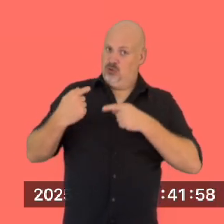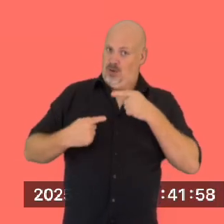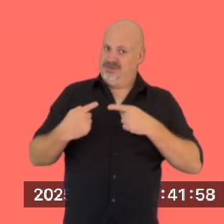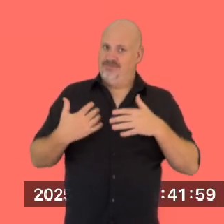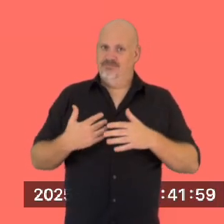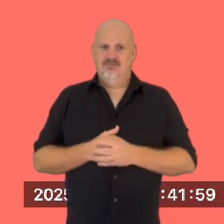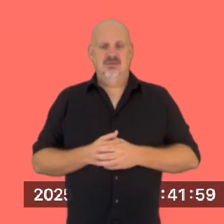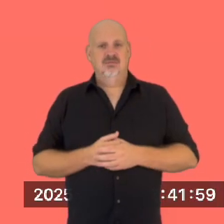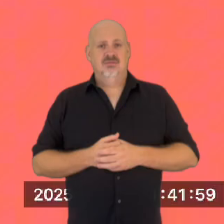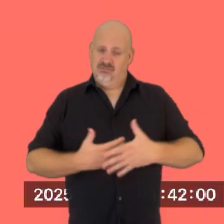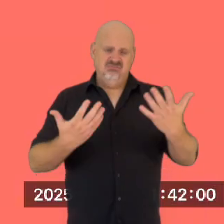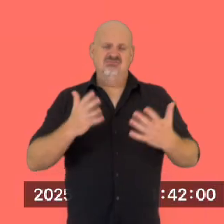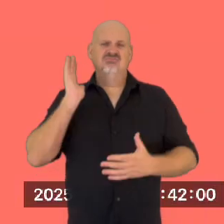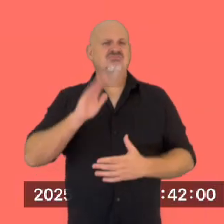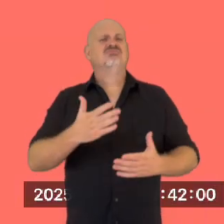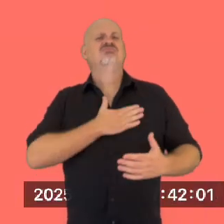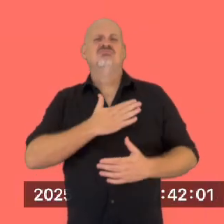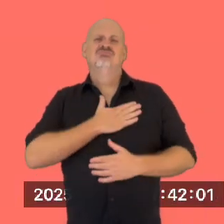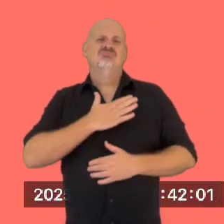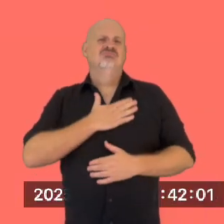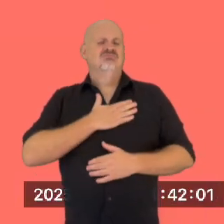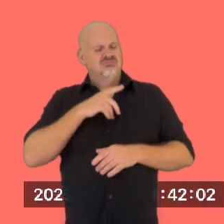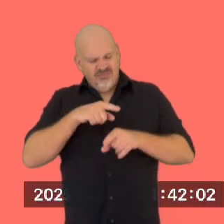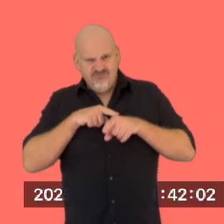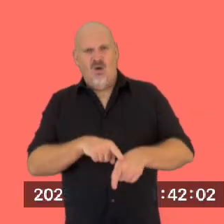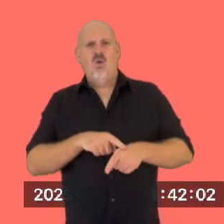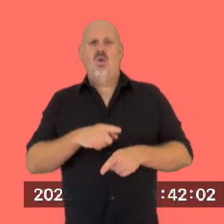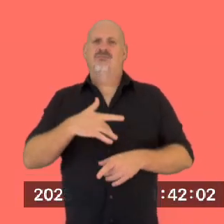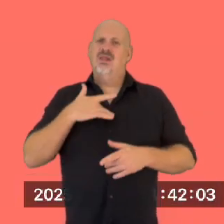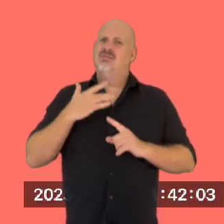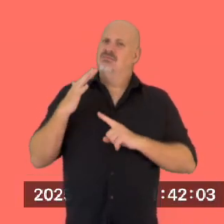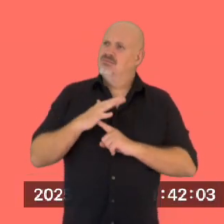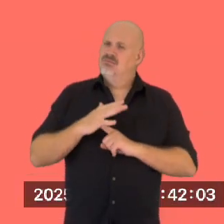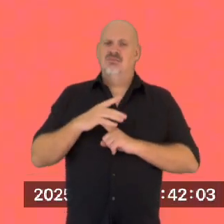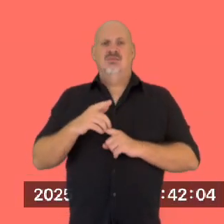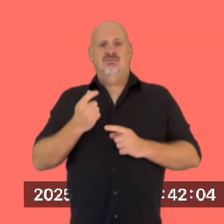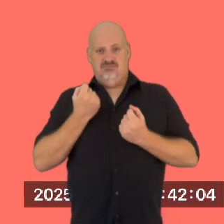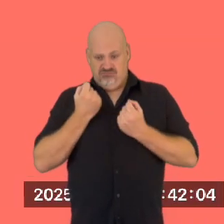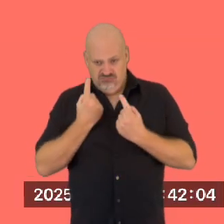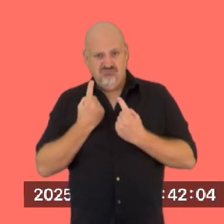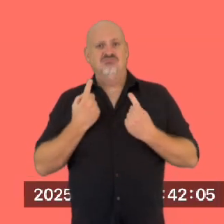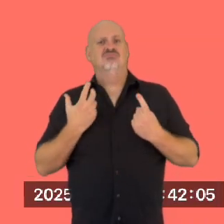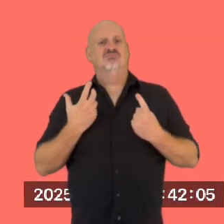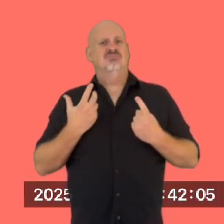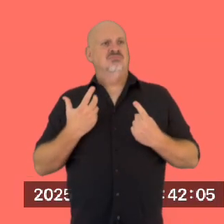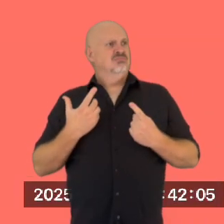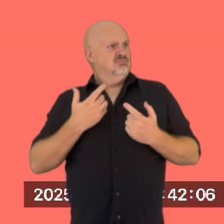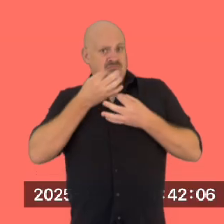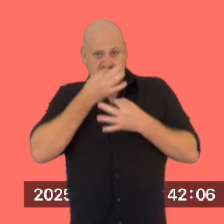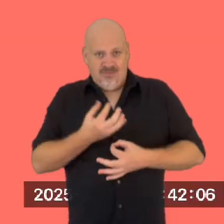industry? Absolutely. I think follow your heart and work out what is important for you, and